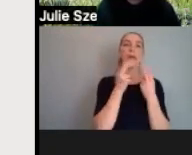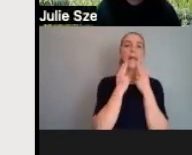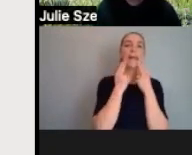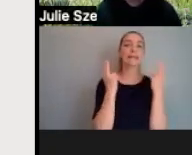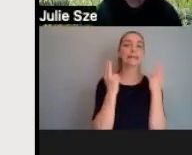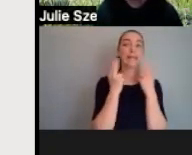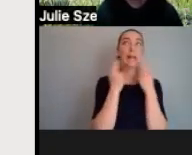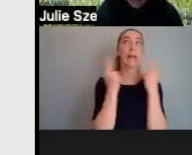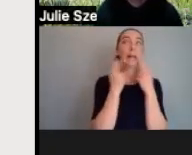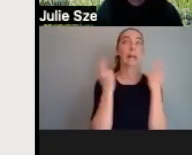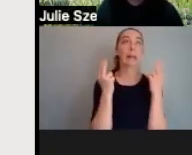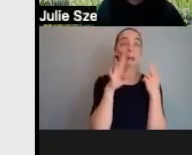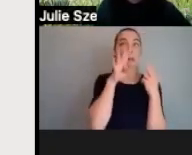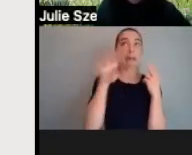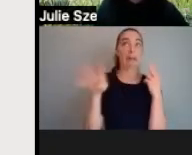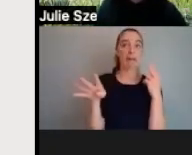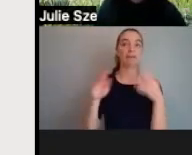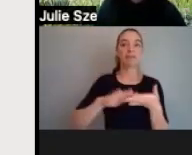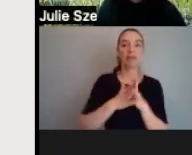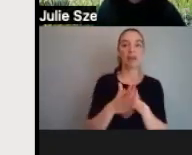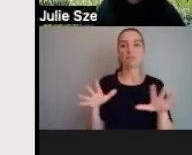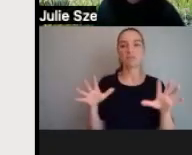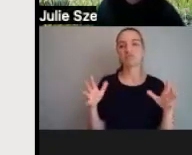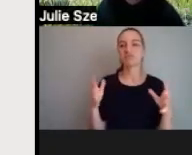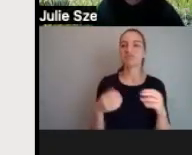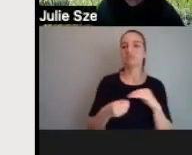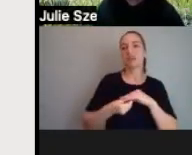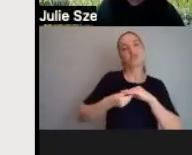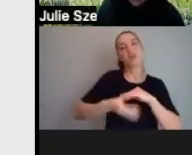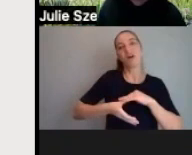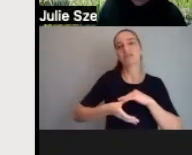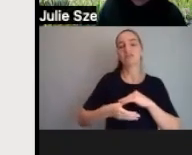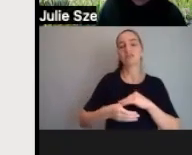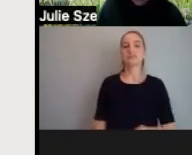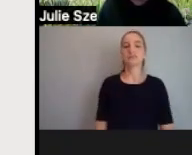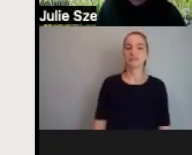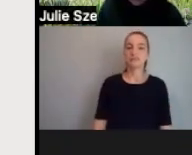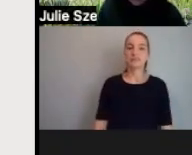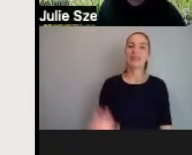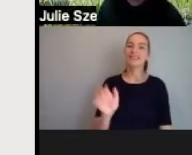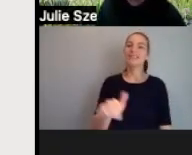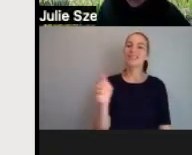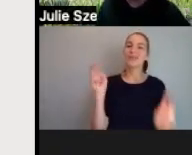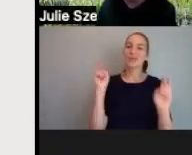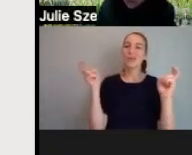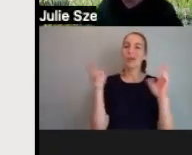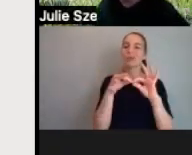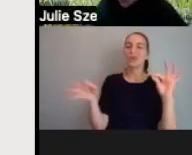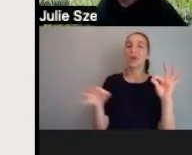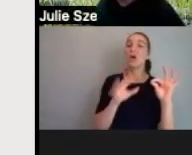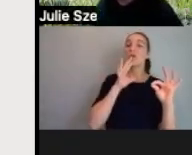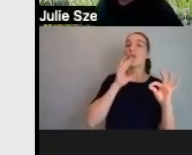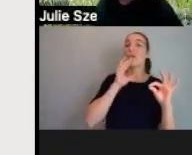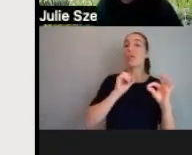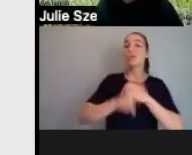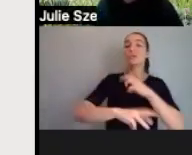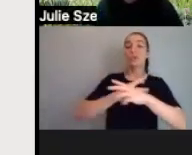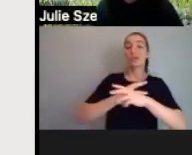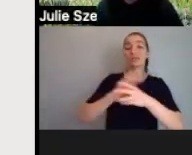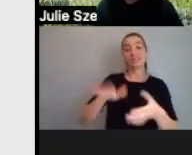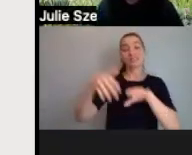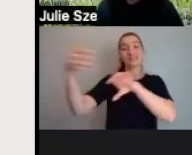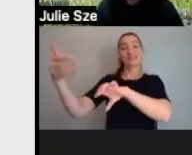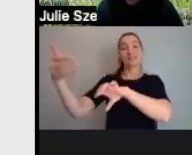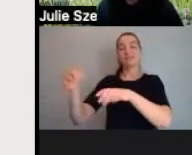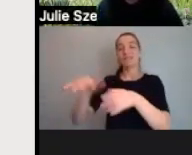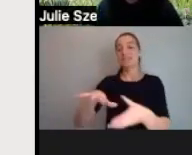this is, course, the famous Gramsci quote, the old world is dying, the new world is, um, struggles to be born. Now is the time of monsters. Now